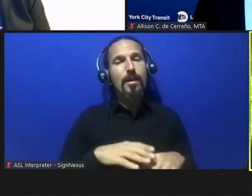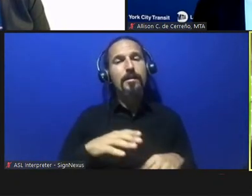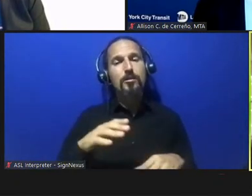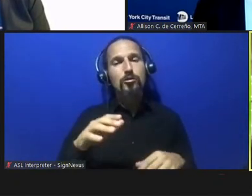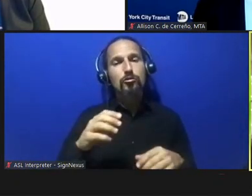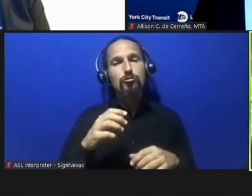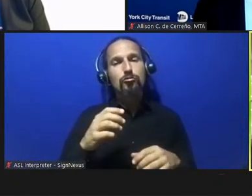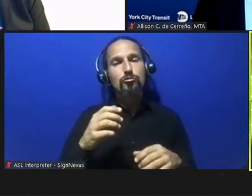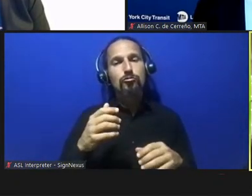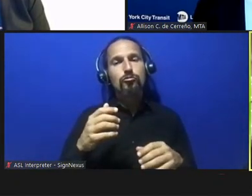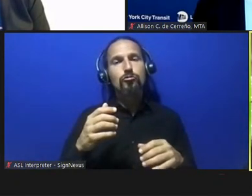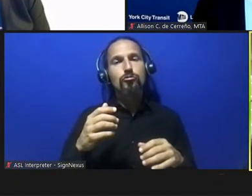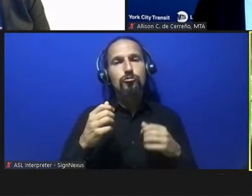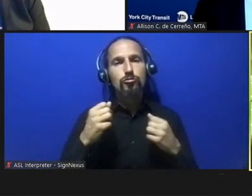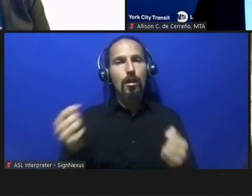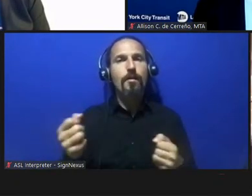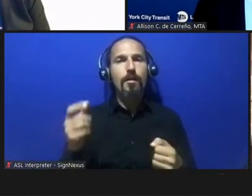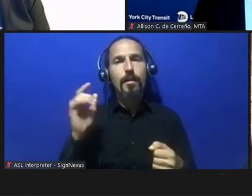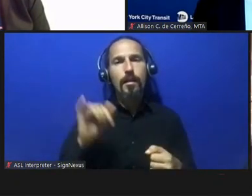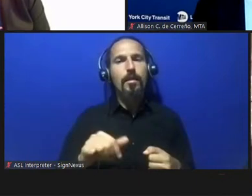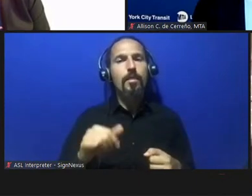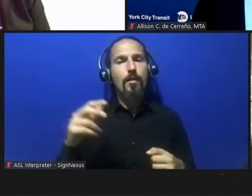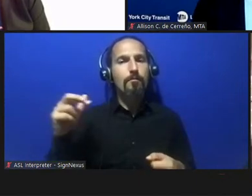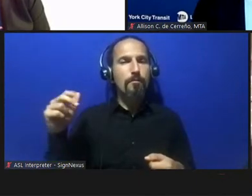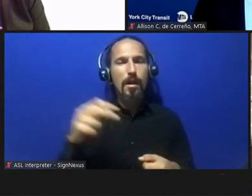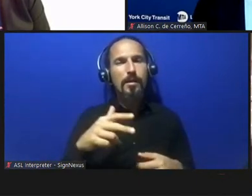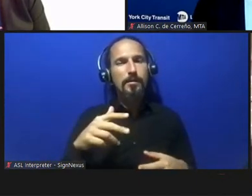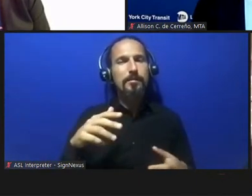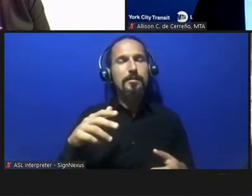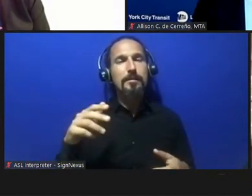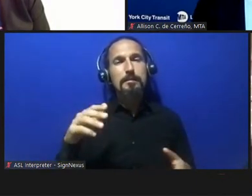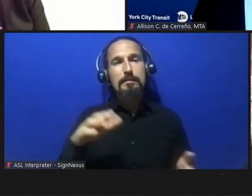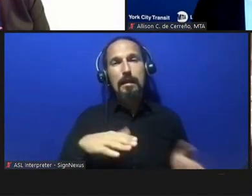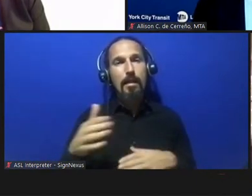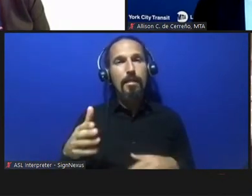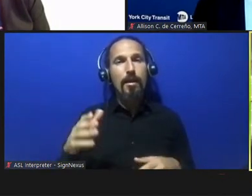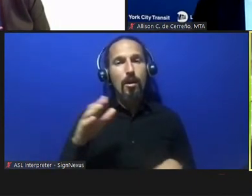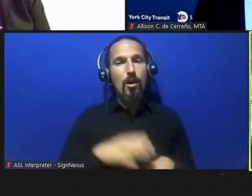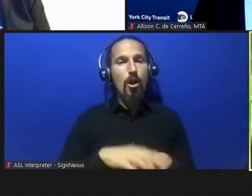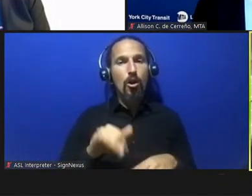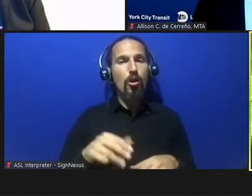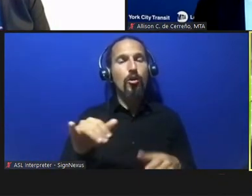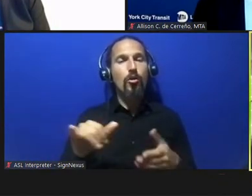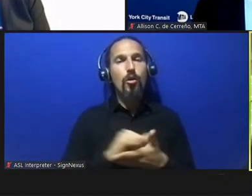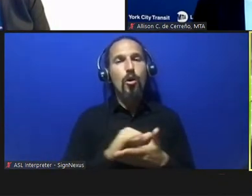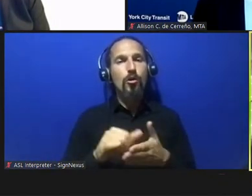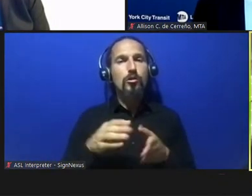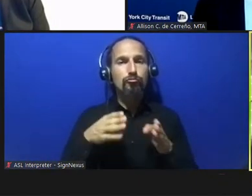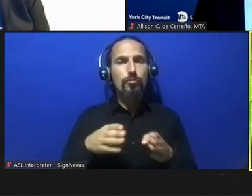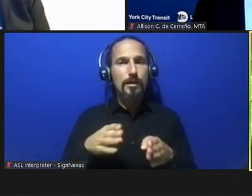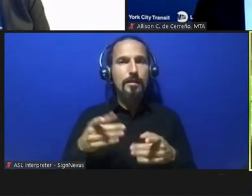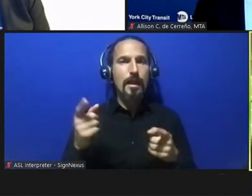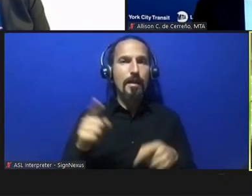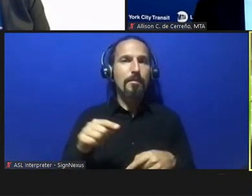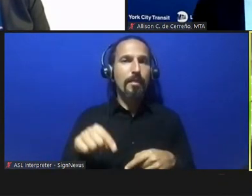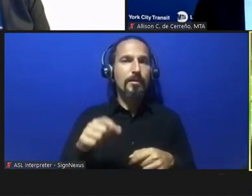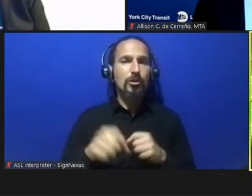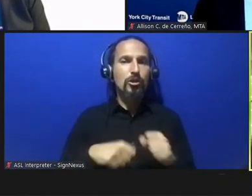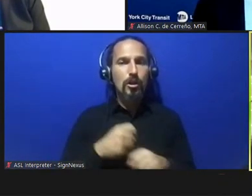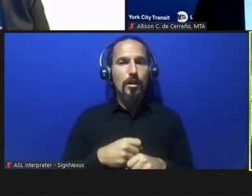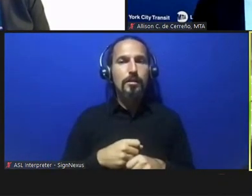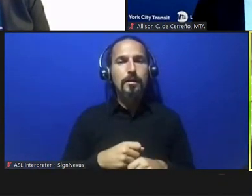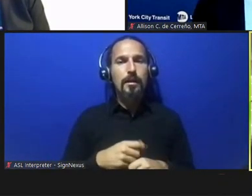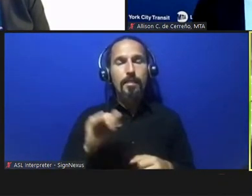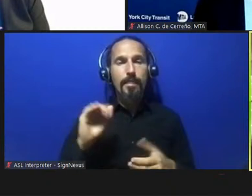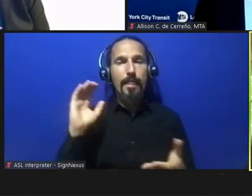pedestrian deaths are very high there's been at least 100 people that have died on new york city streets just this year far fewer